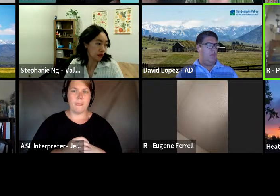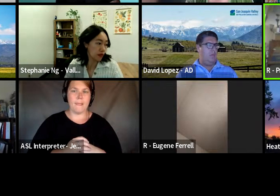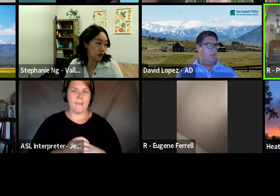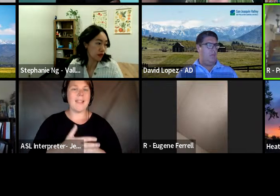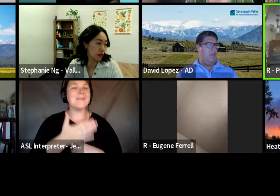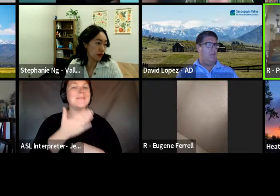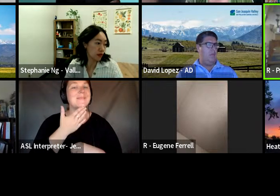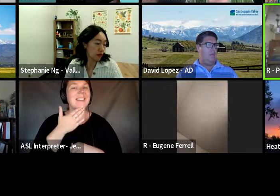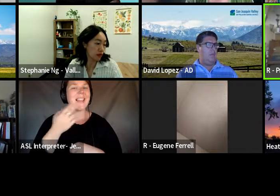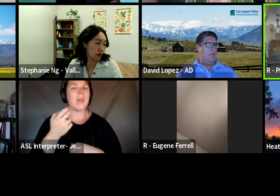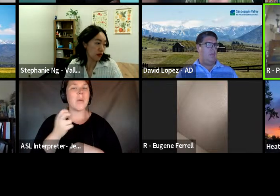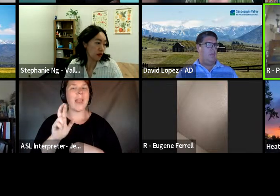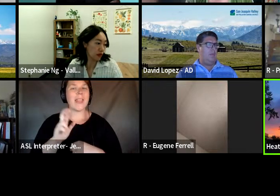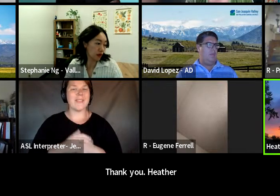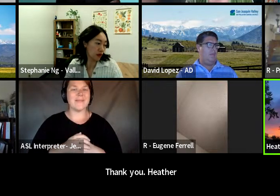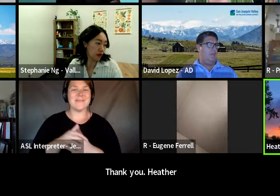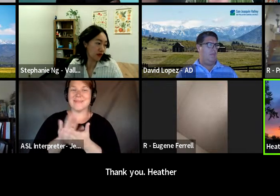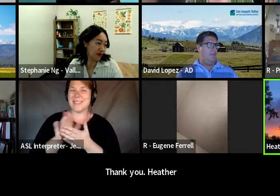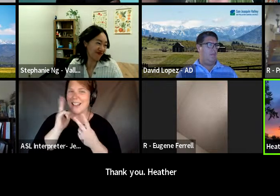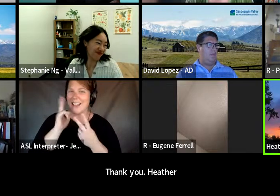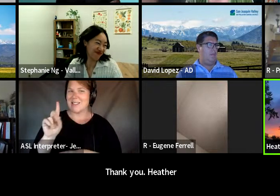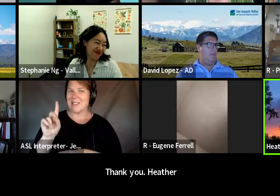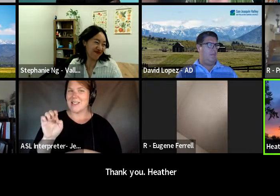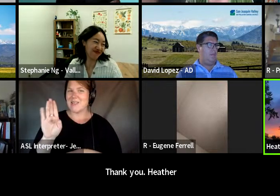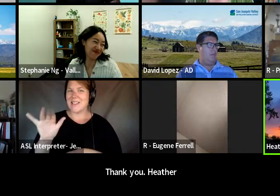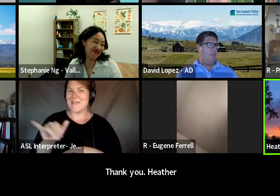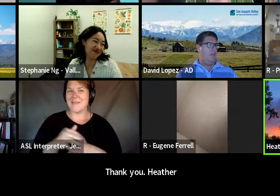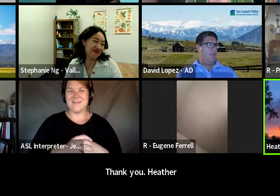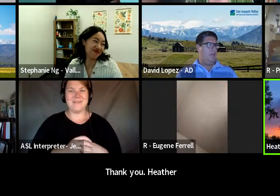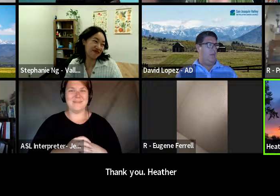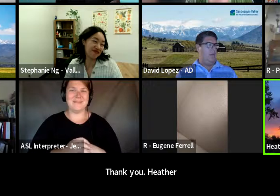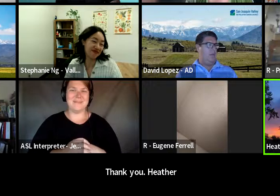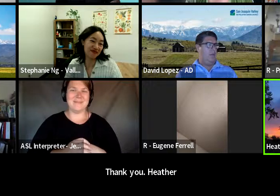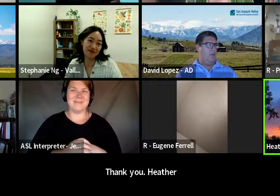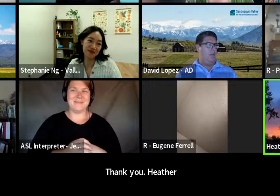Thank you, Heather. Nice to see you, Debbie.